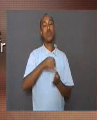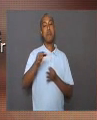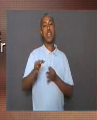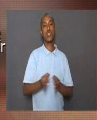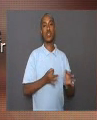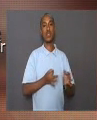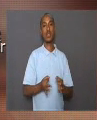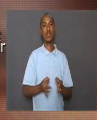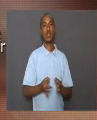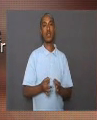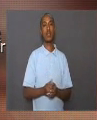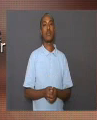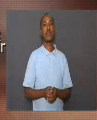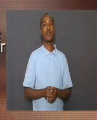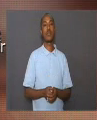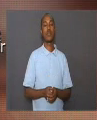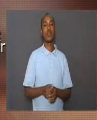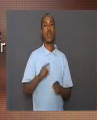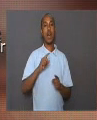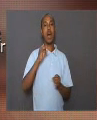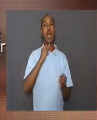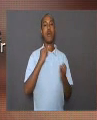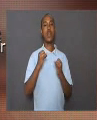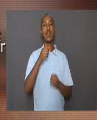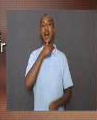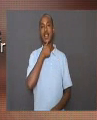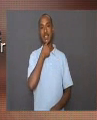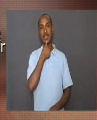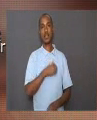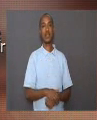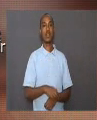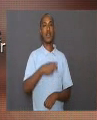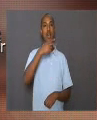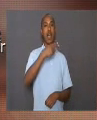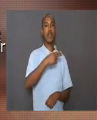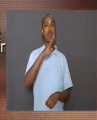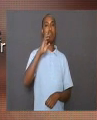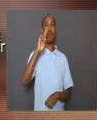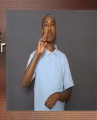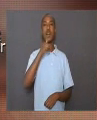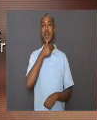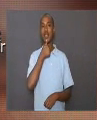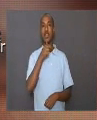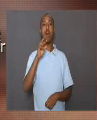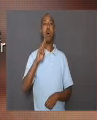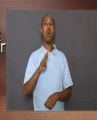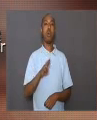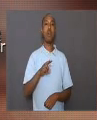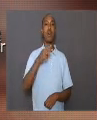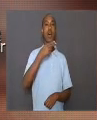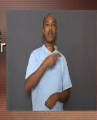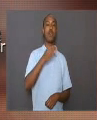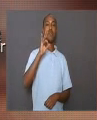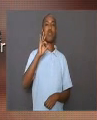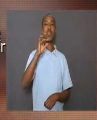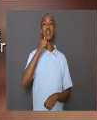mentioned hydroiodic acid, hydrobromic acid, or